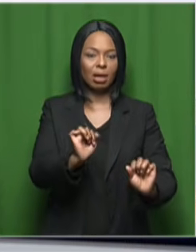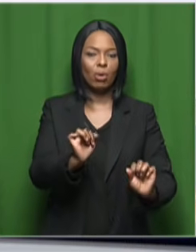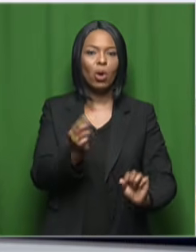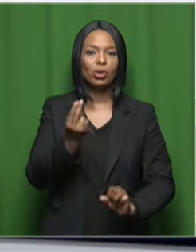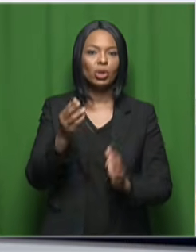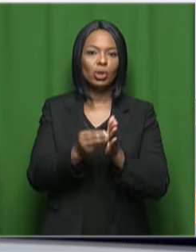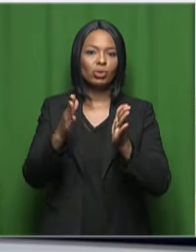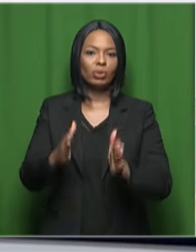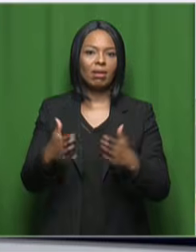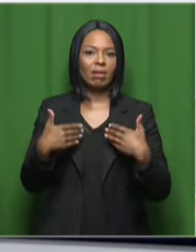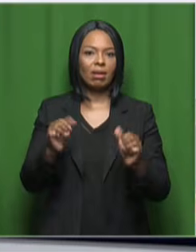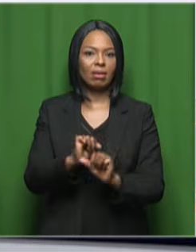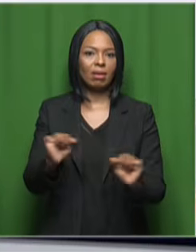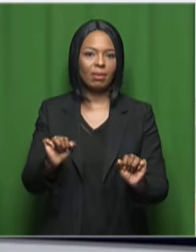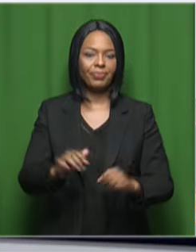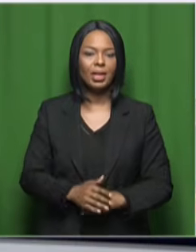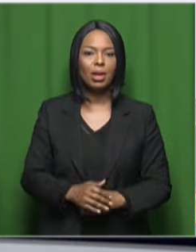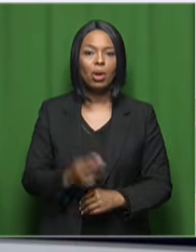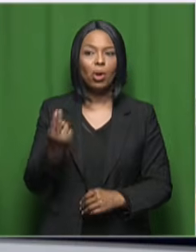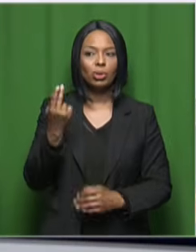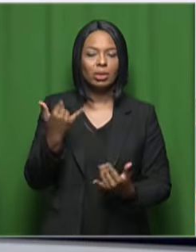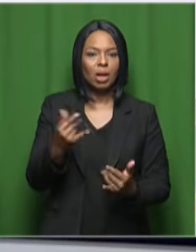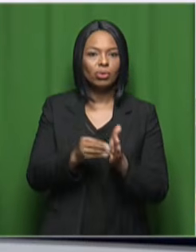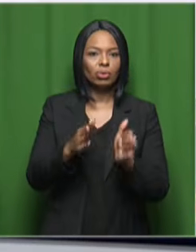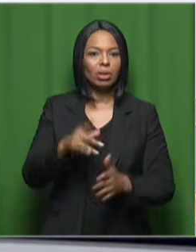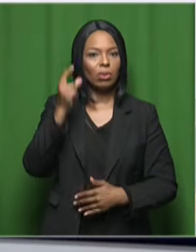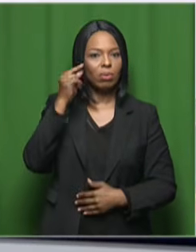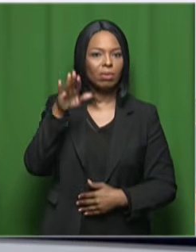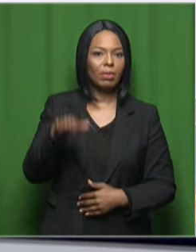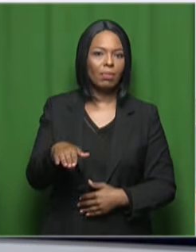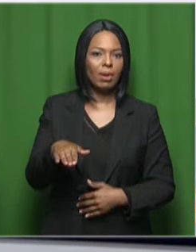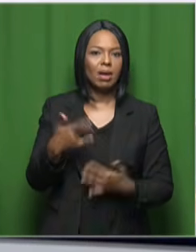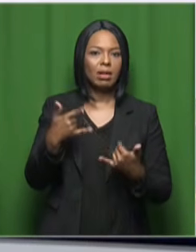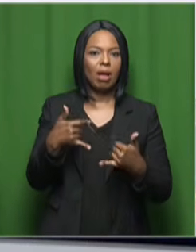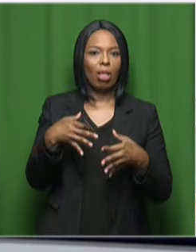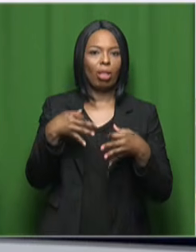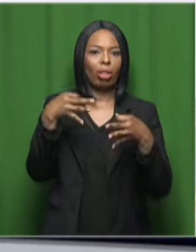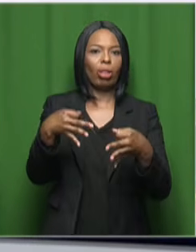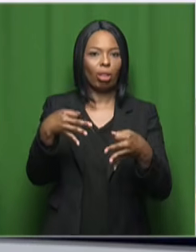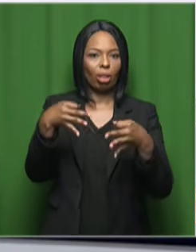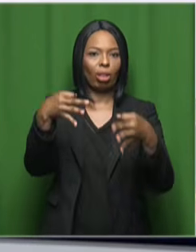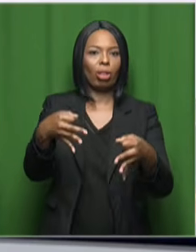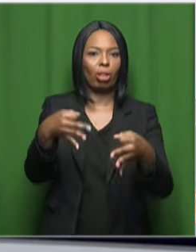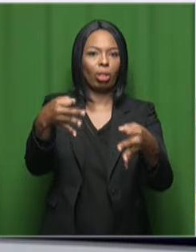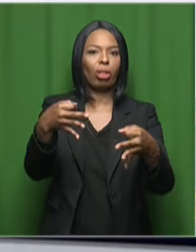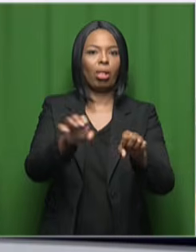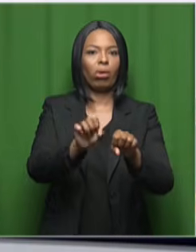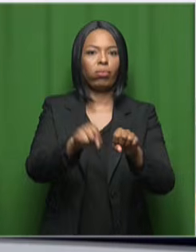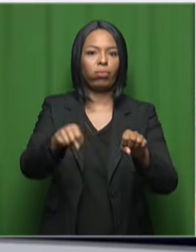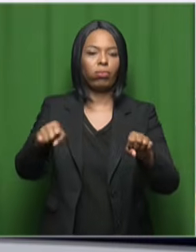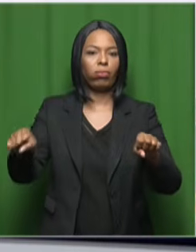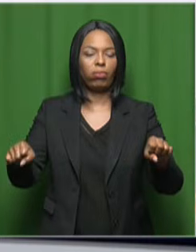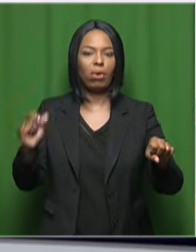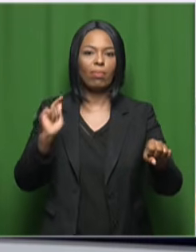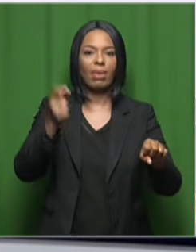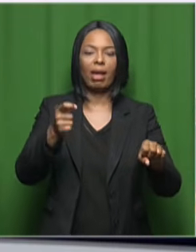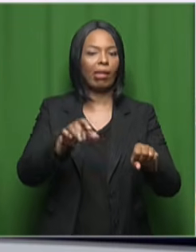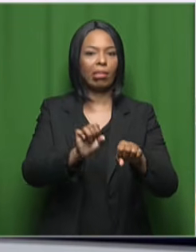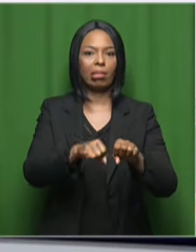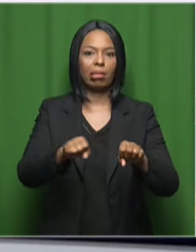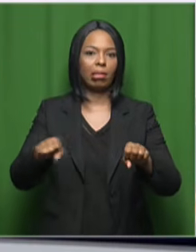student well-being. And student accommodation has also been impacted by delayed payments, accreditation disputes, as well as quality concerns,